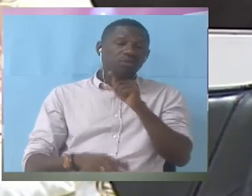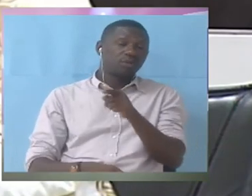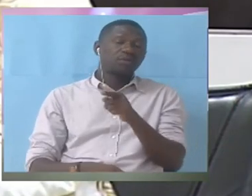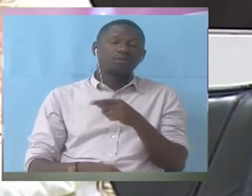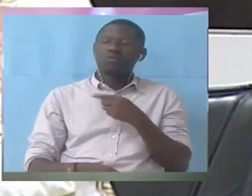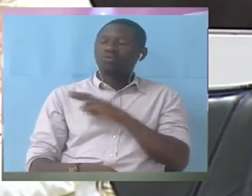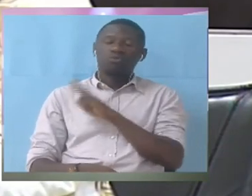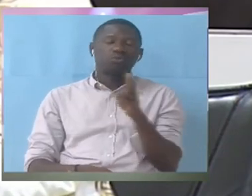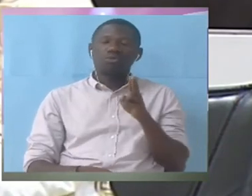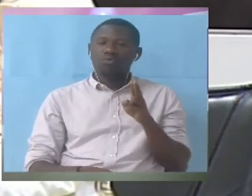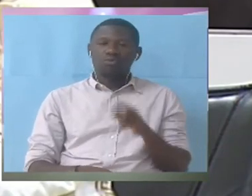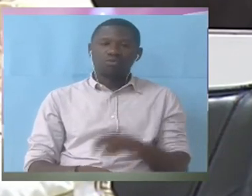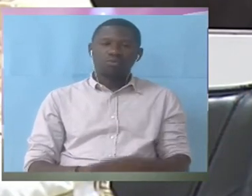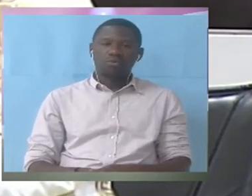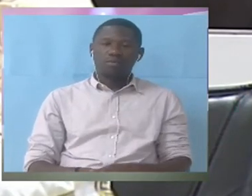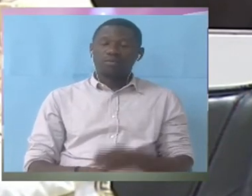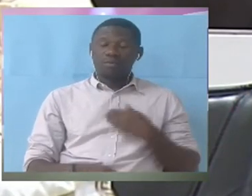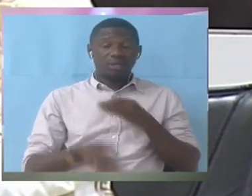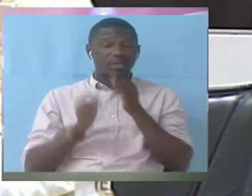that